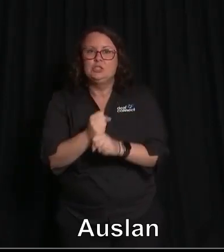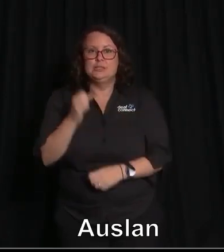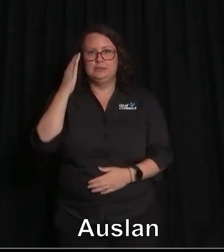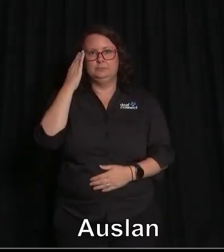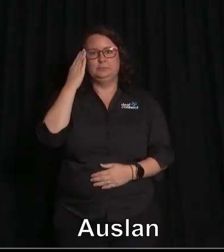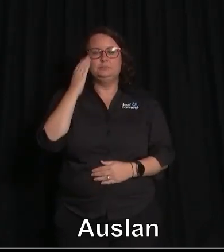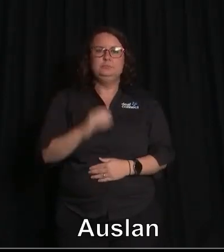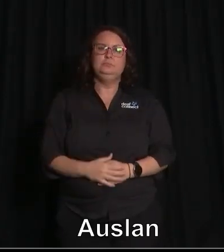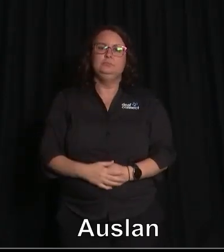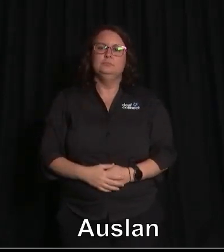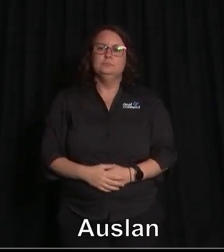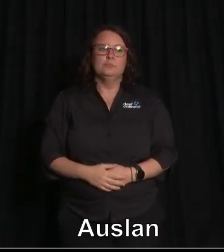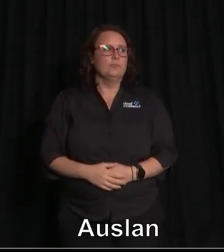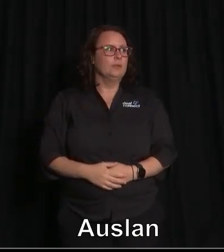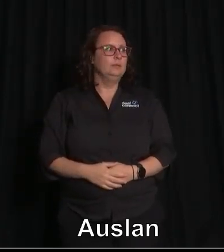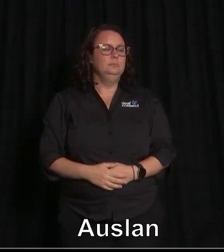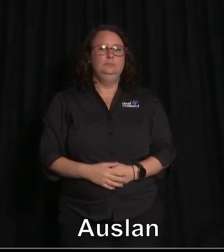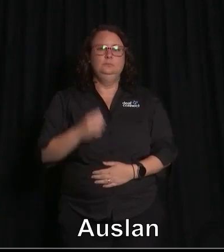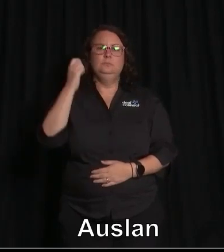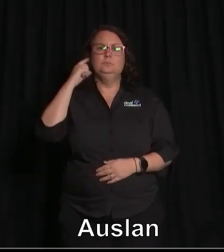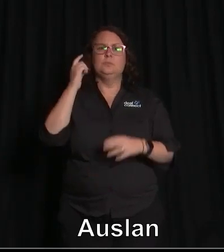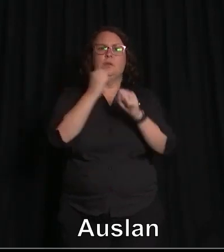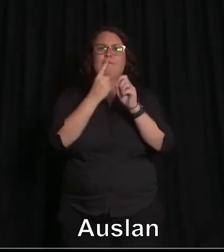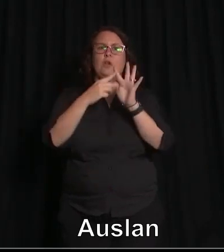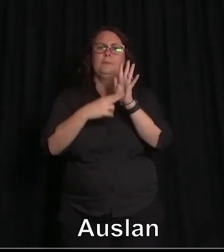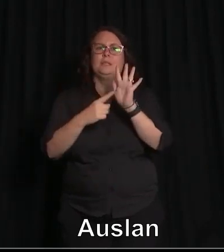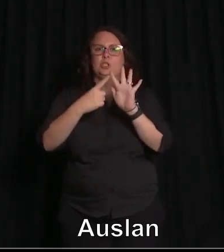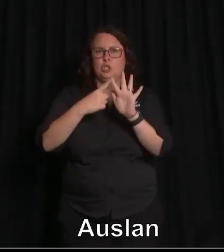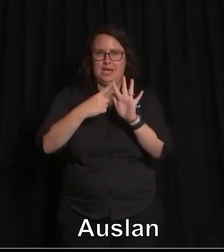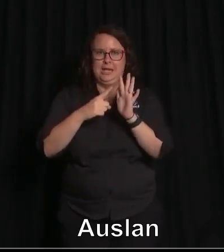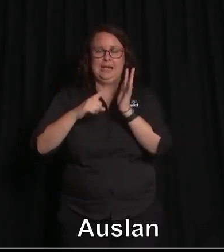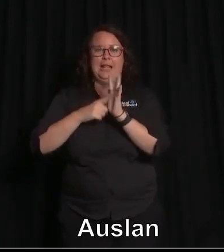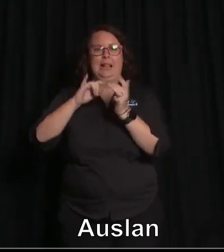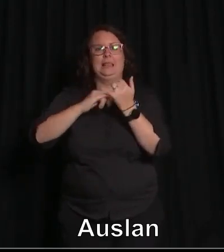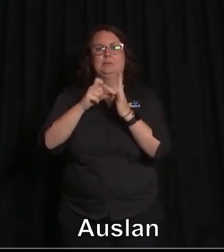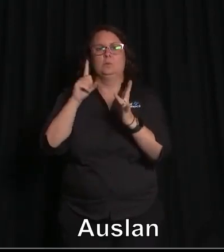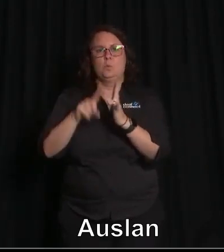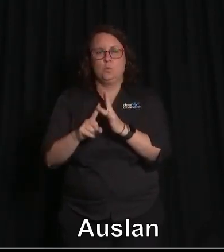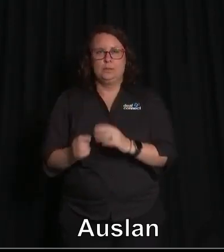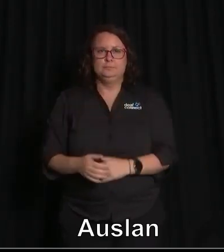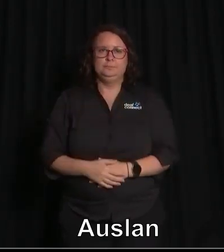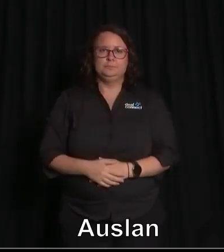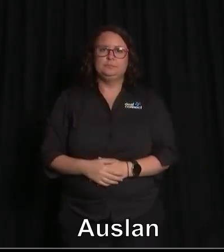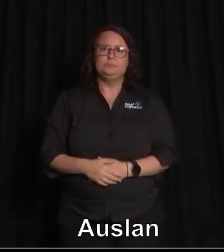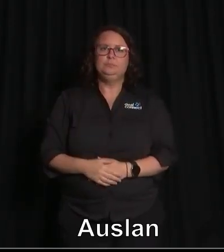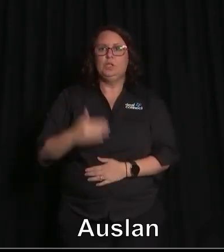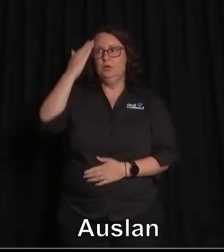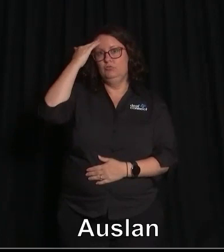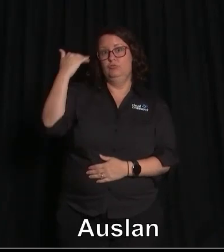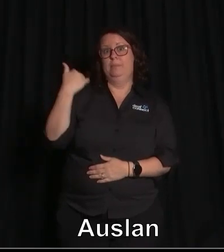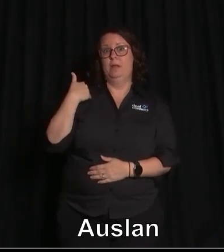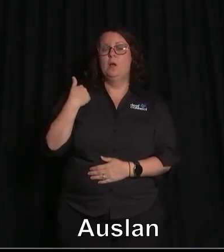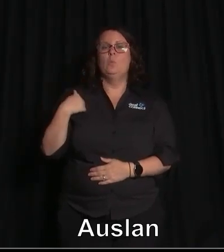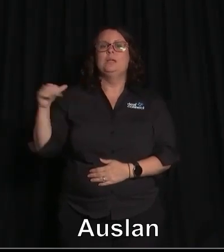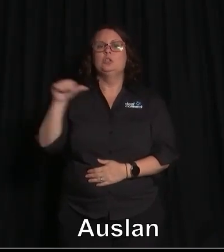We heard from Jean Linis Dinko. She reminded us, my friend Lini, reminded us that we need to be